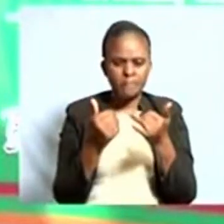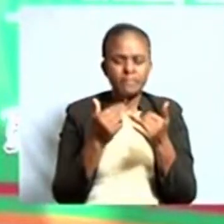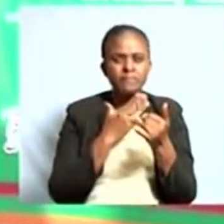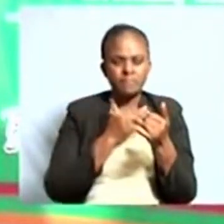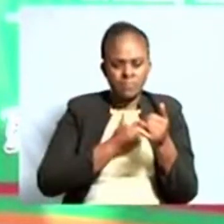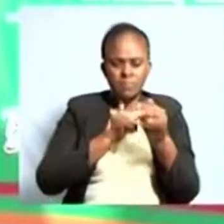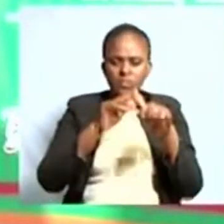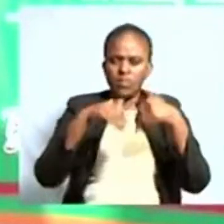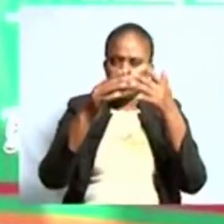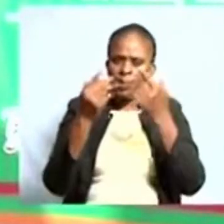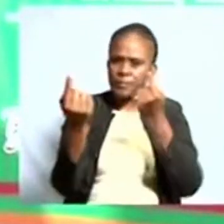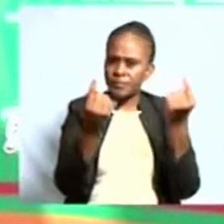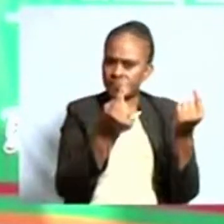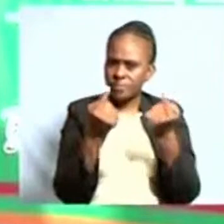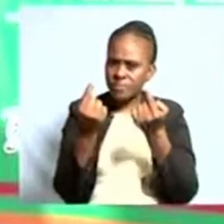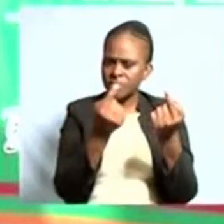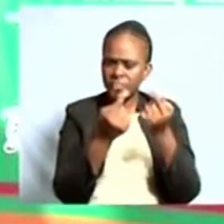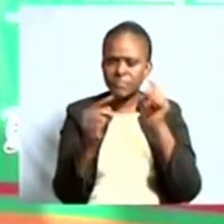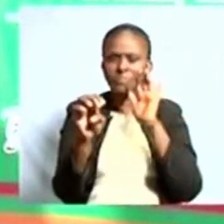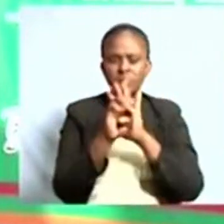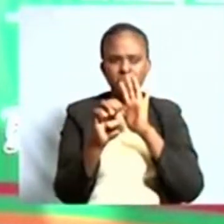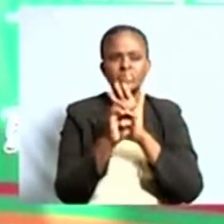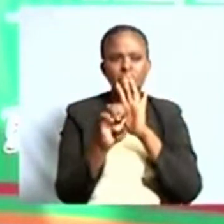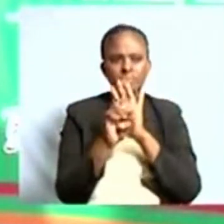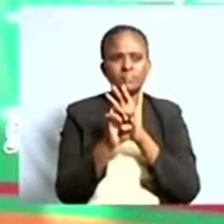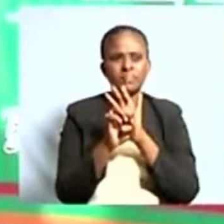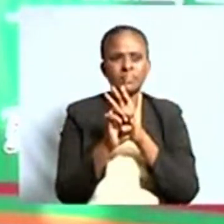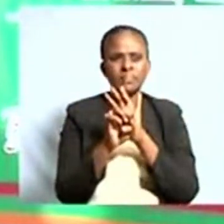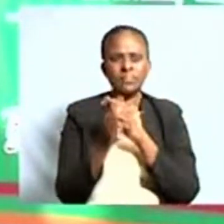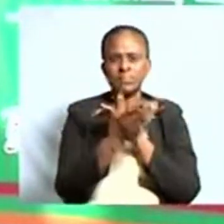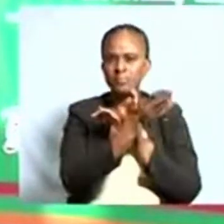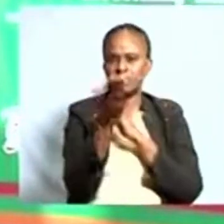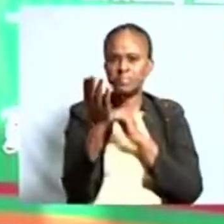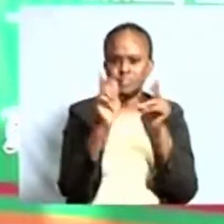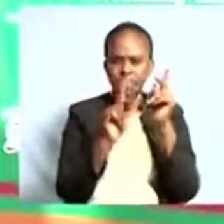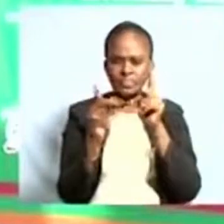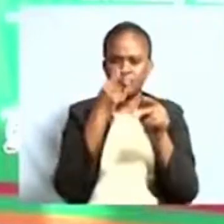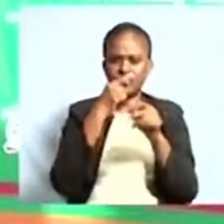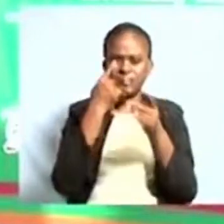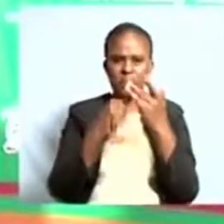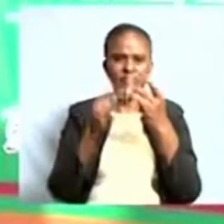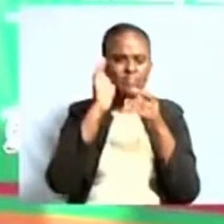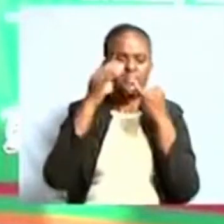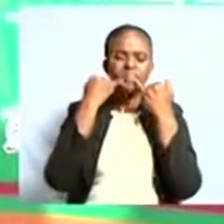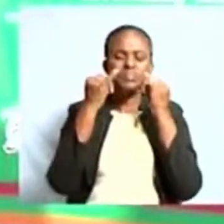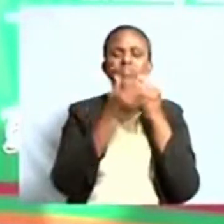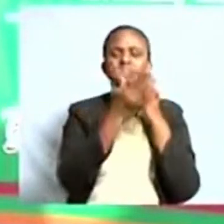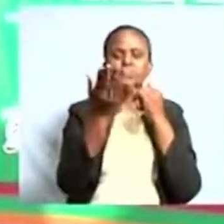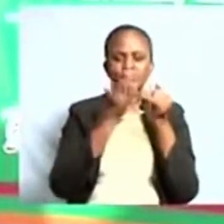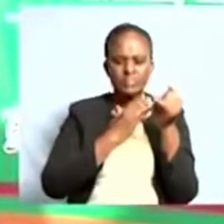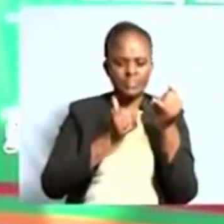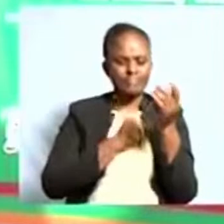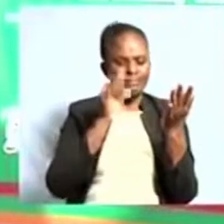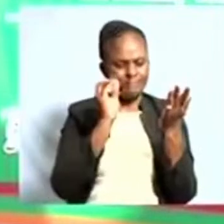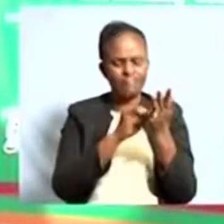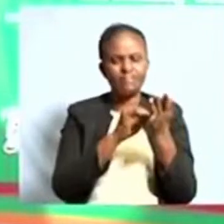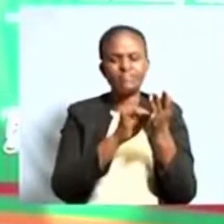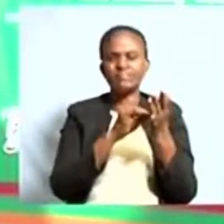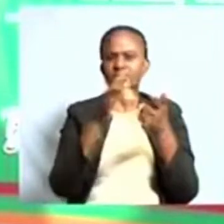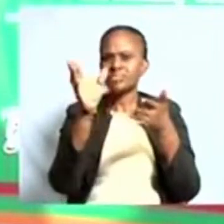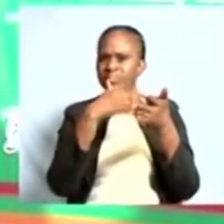a scenario of these people who tell you, I'll put music on your